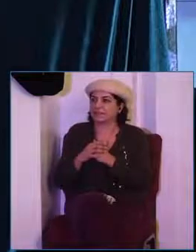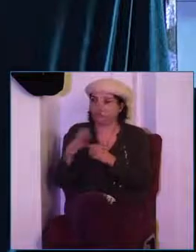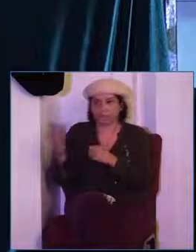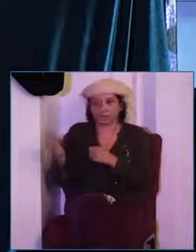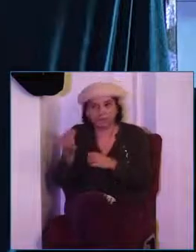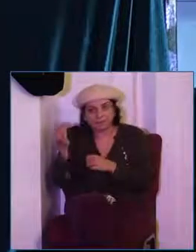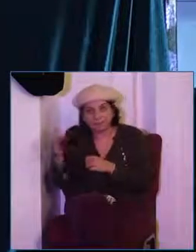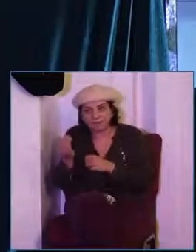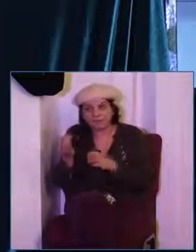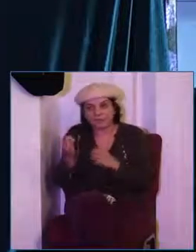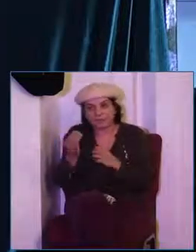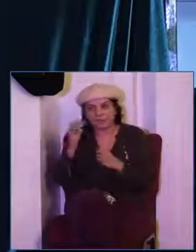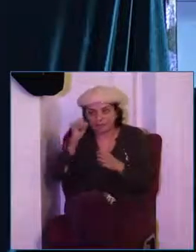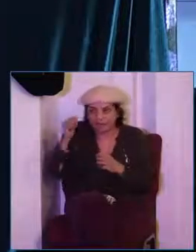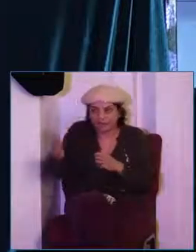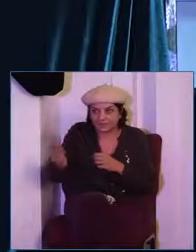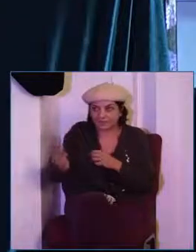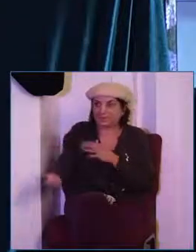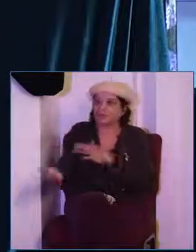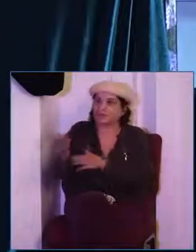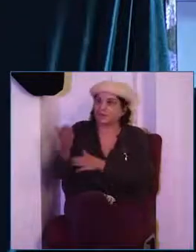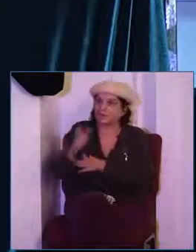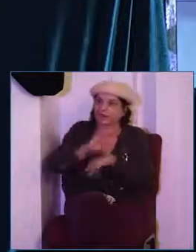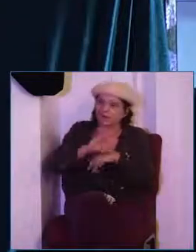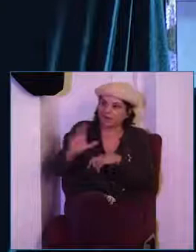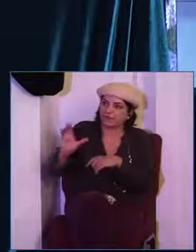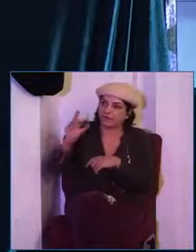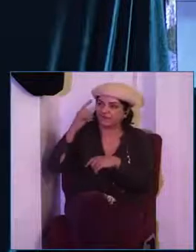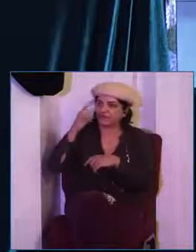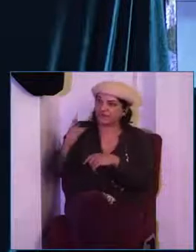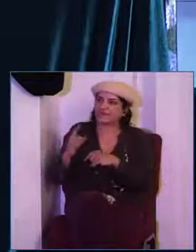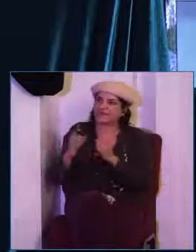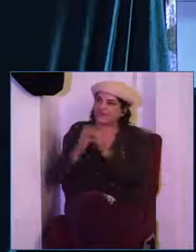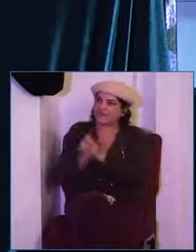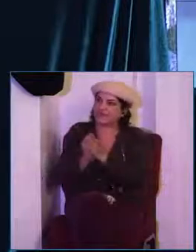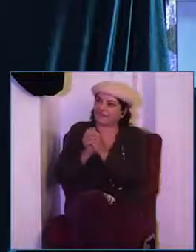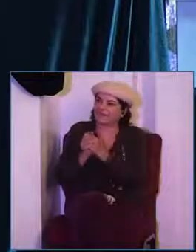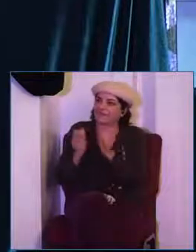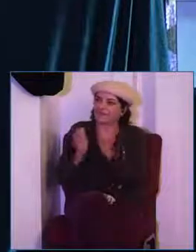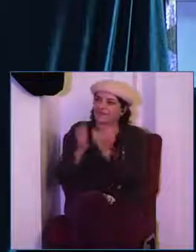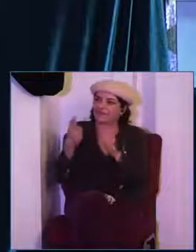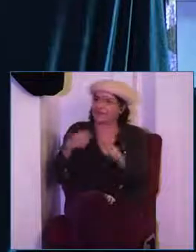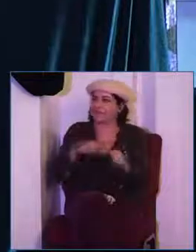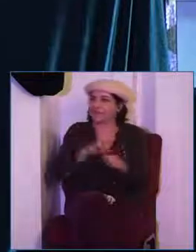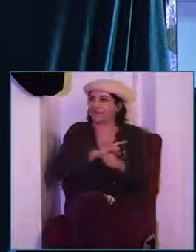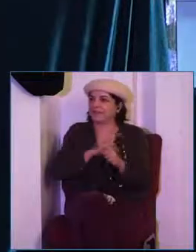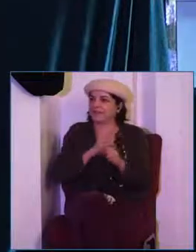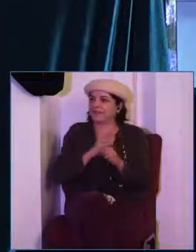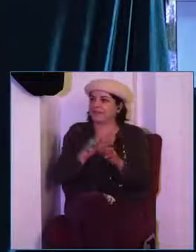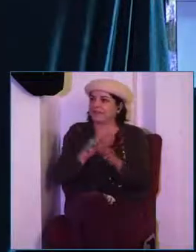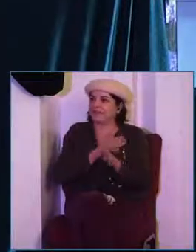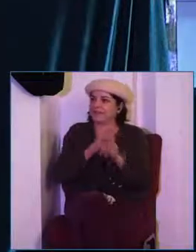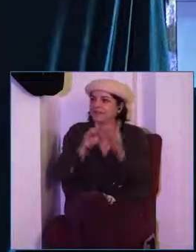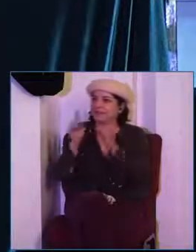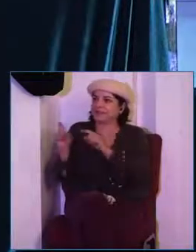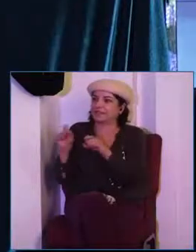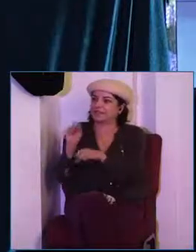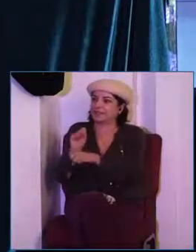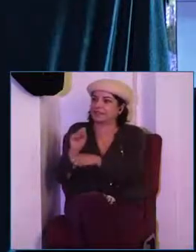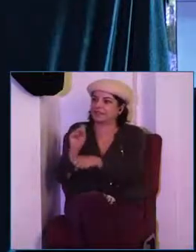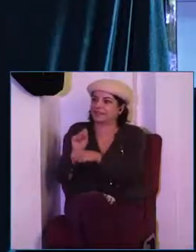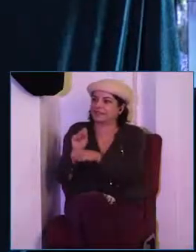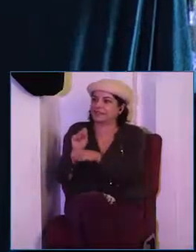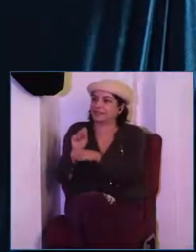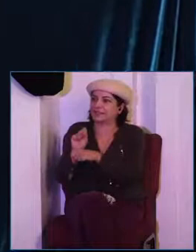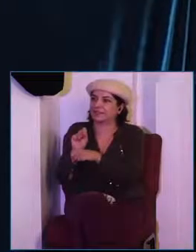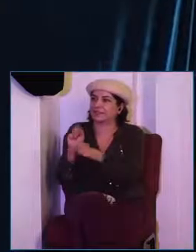Monday morning for him, so he got up at 5 o'clock this morning so he could be in worship with us before he skedaddles off to work, which is